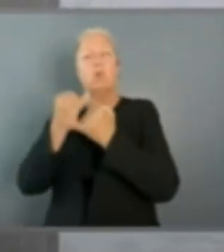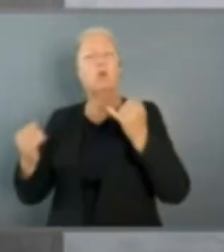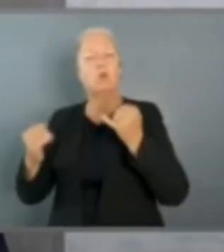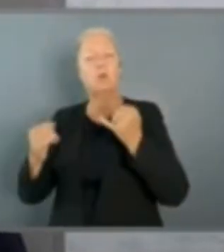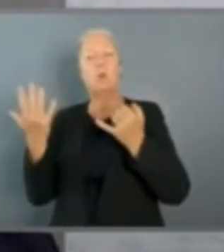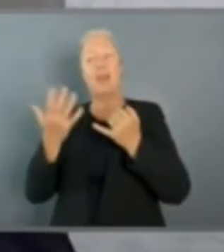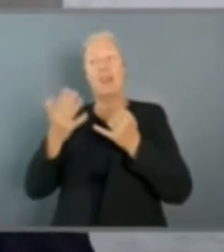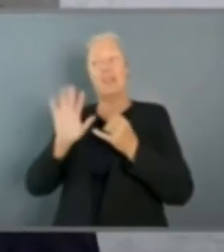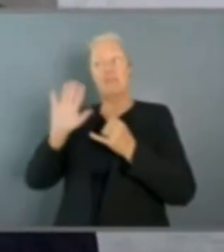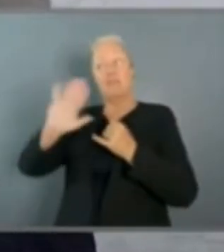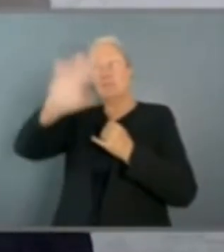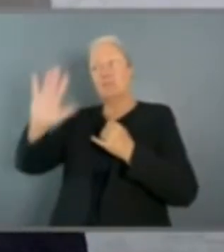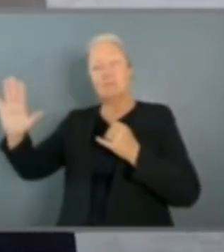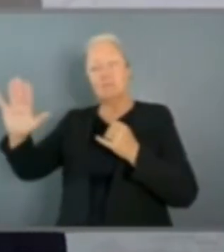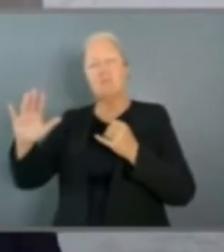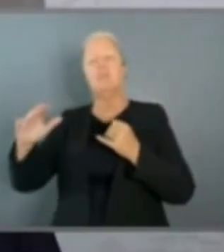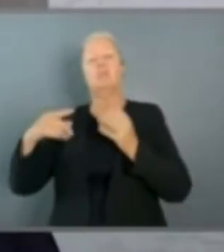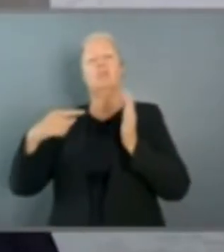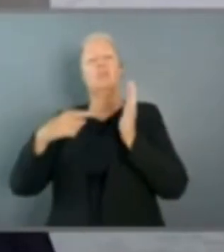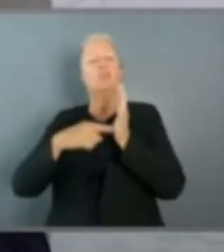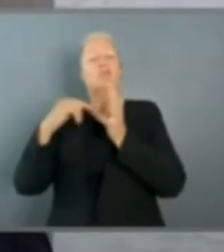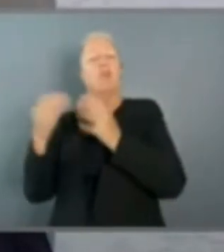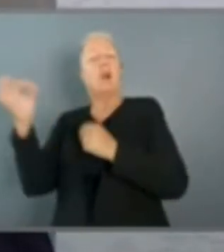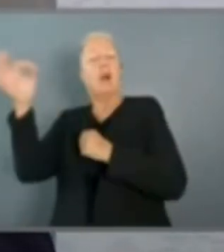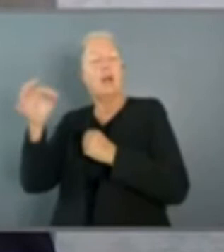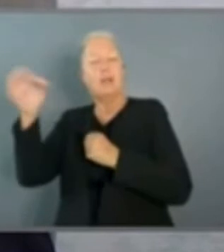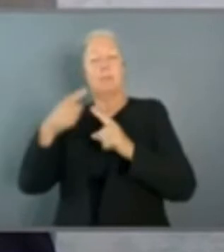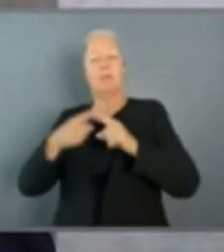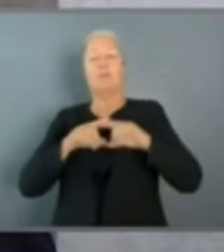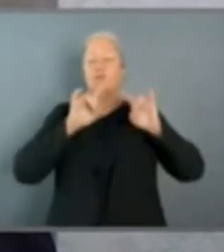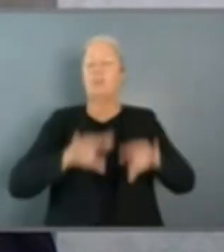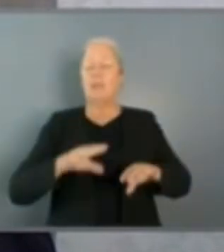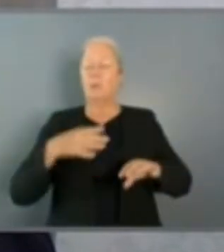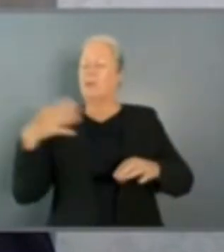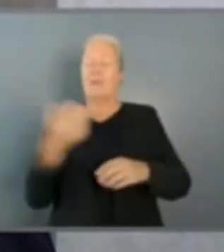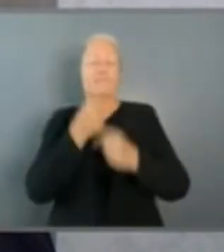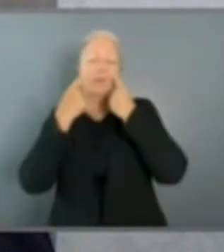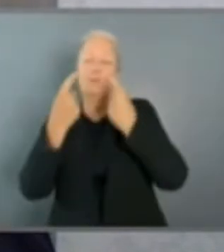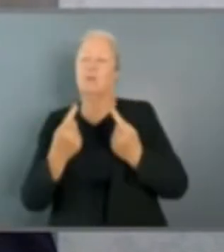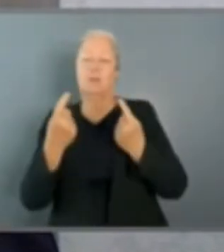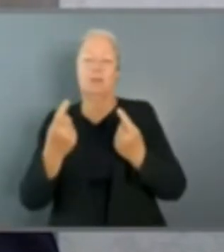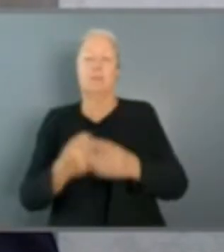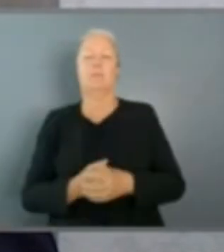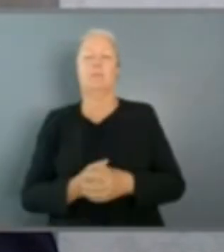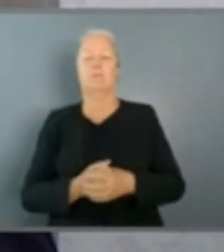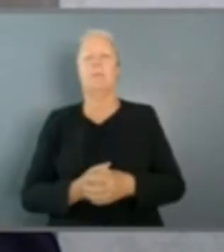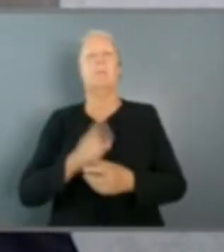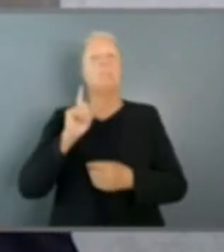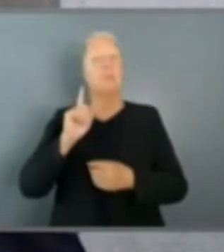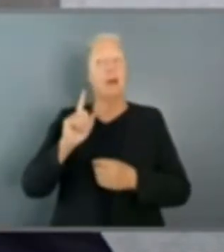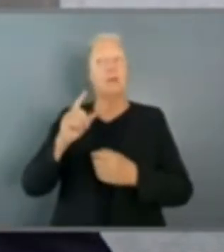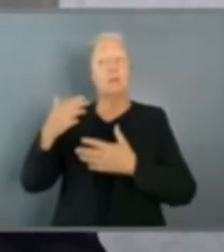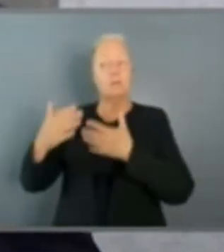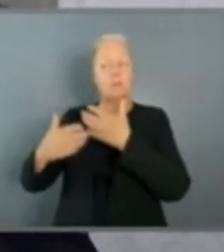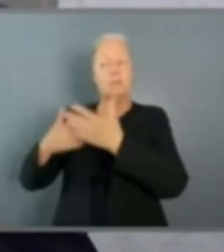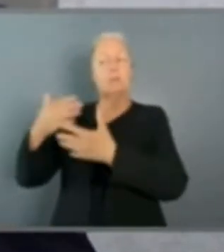border into those more sensitive parts of the Western Province. But there is no doubt that as time goes on, we